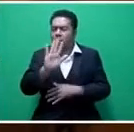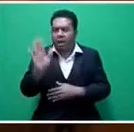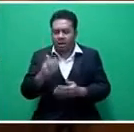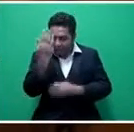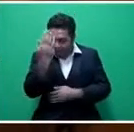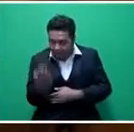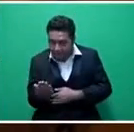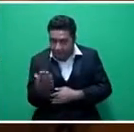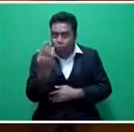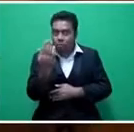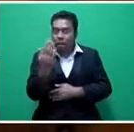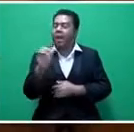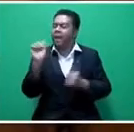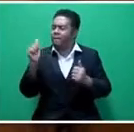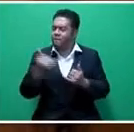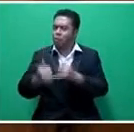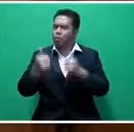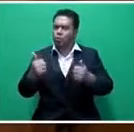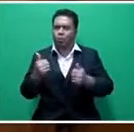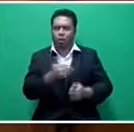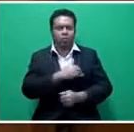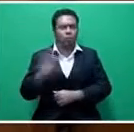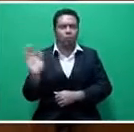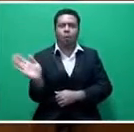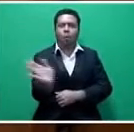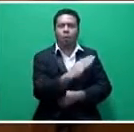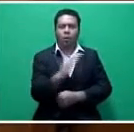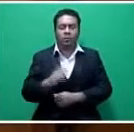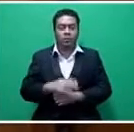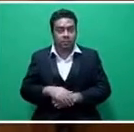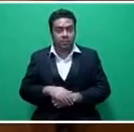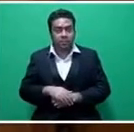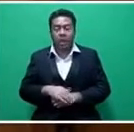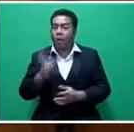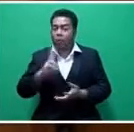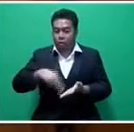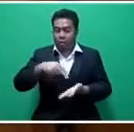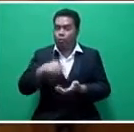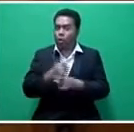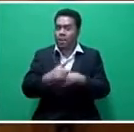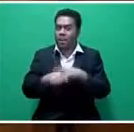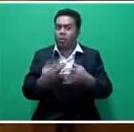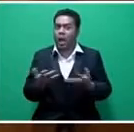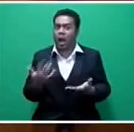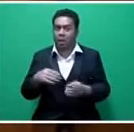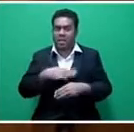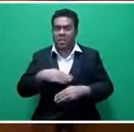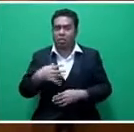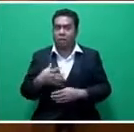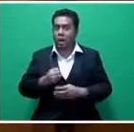Assalamu alaikum, a very good morning to you all. Mr. Speaker, sir, I rise to talk about how the Ministry of Education is taking on the challenge